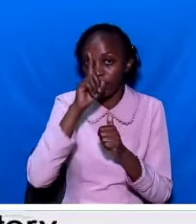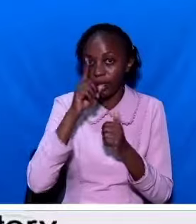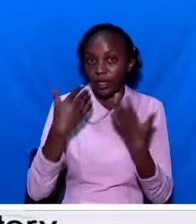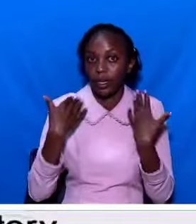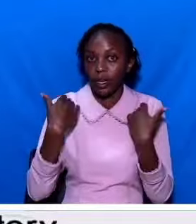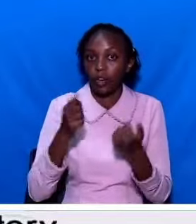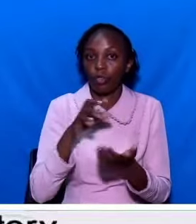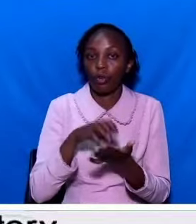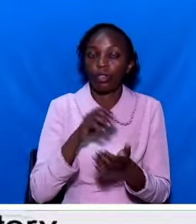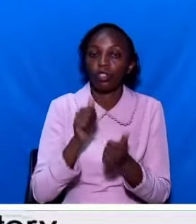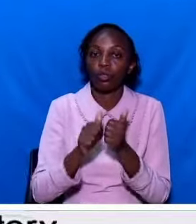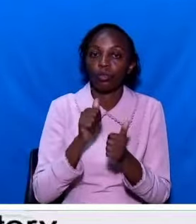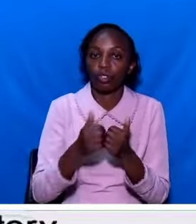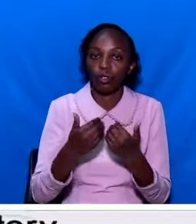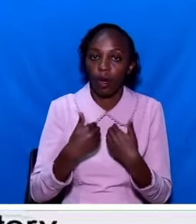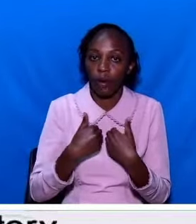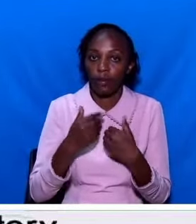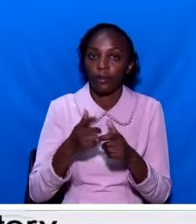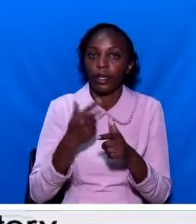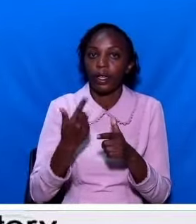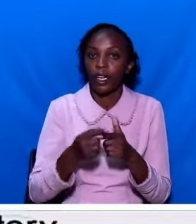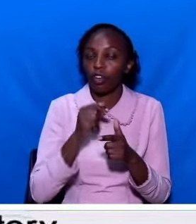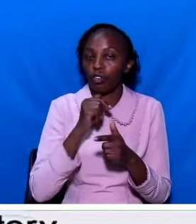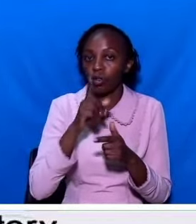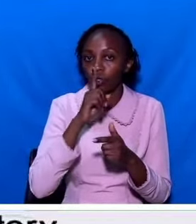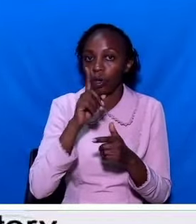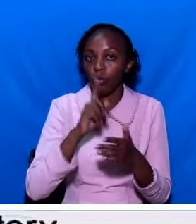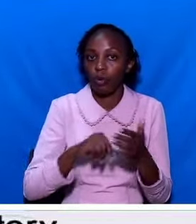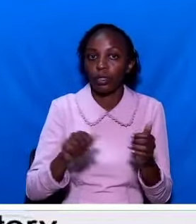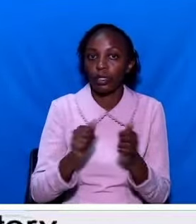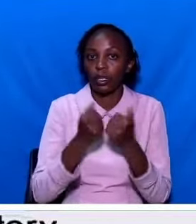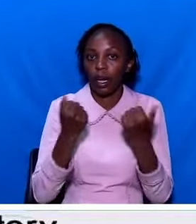have, and you're not certain about what is going to happen.